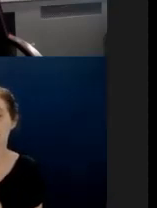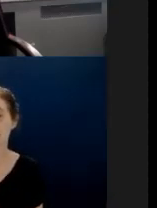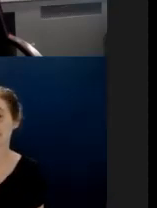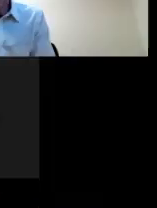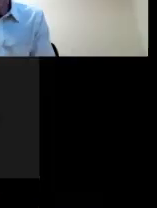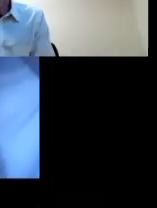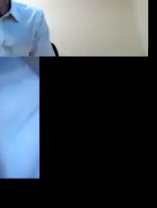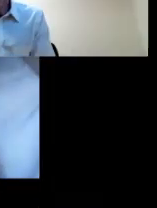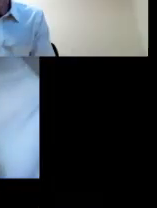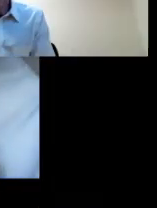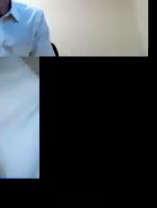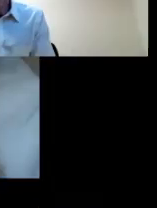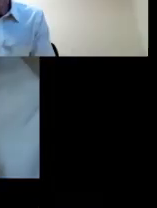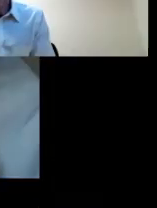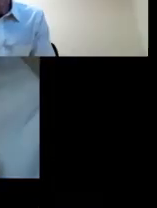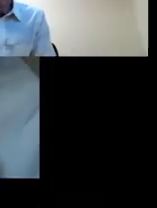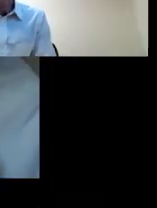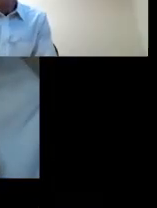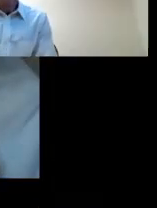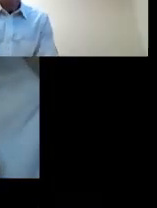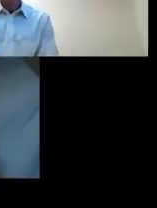yes. Go right ahead.